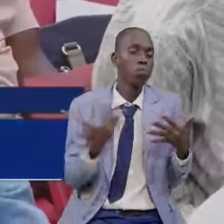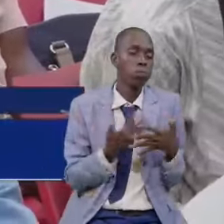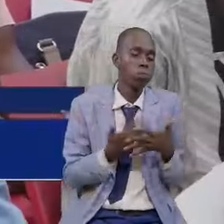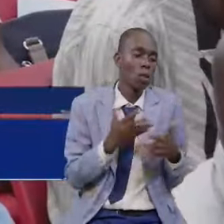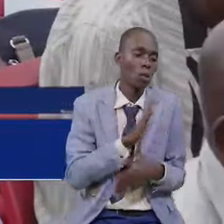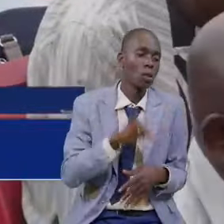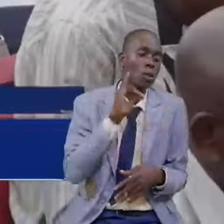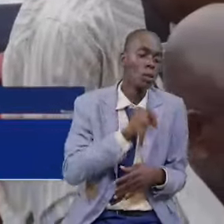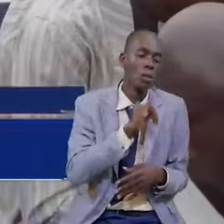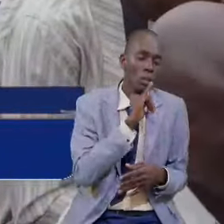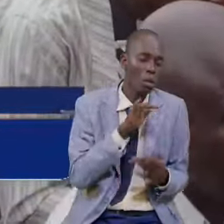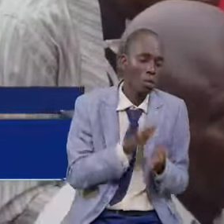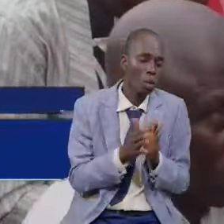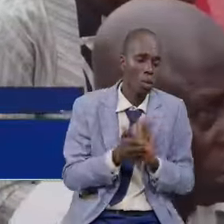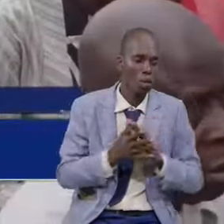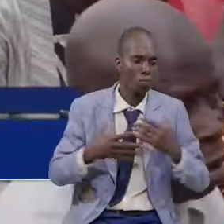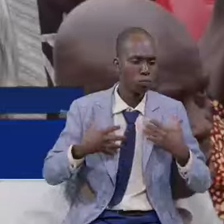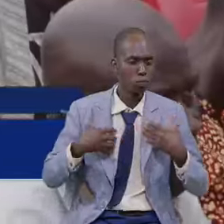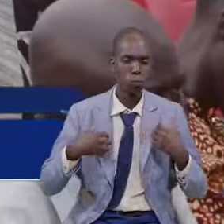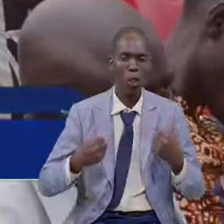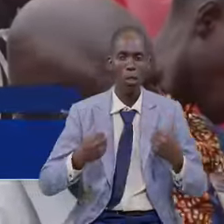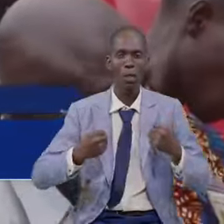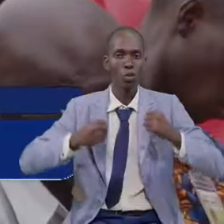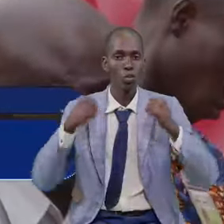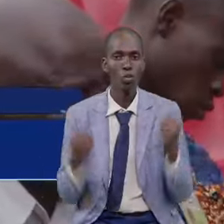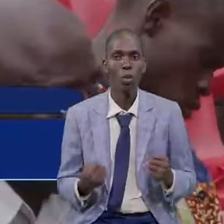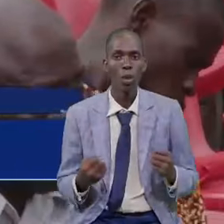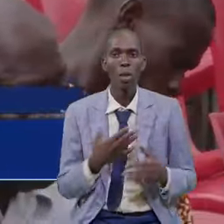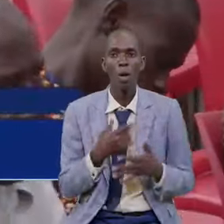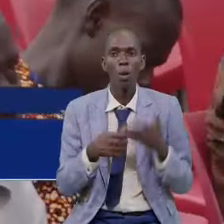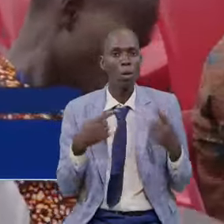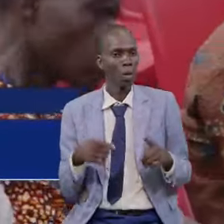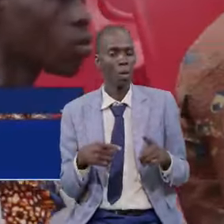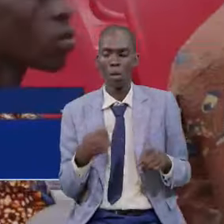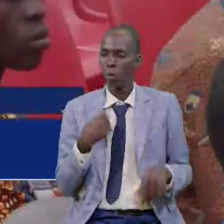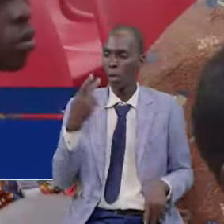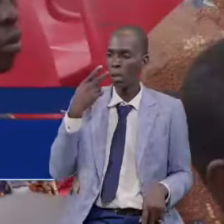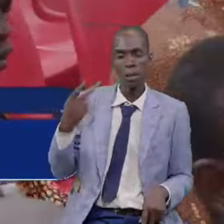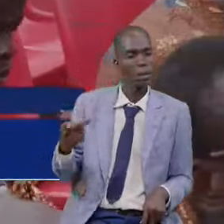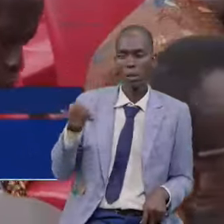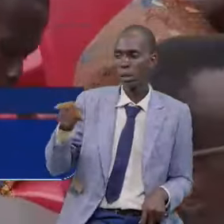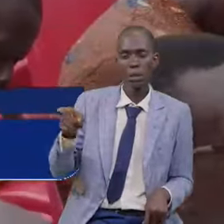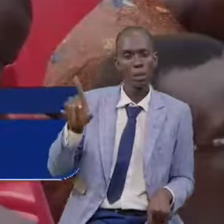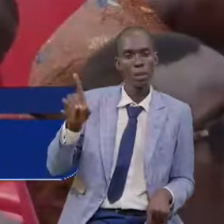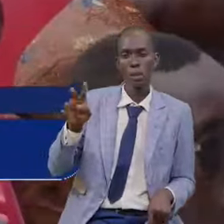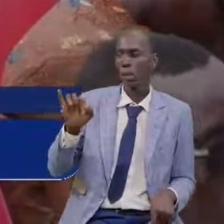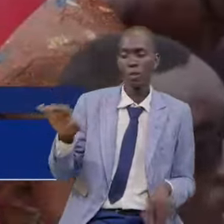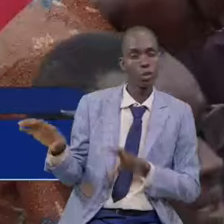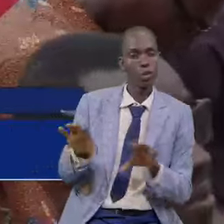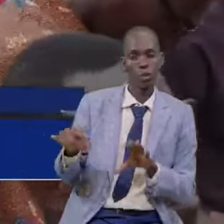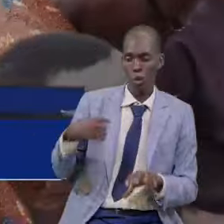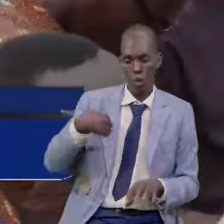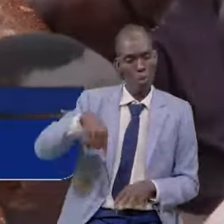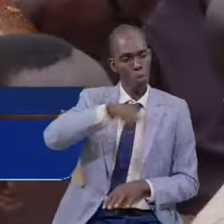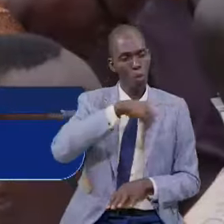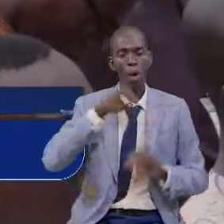has done it. We can do it too. One of us has done it. You will do it too.